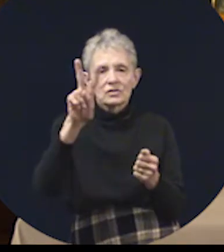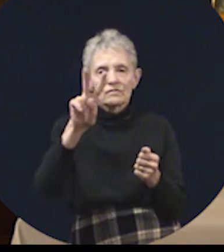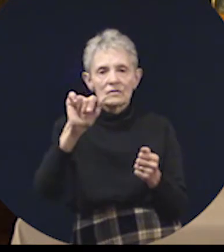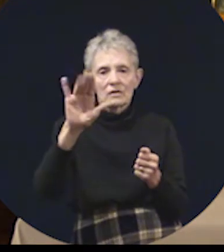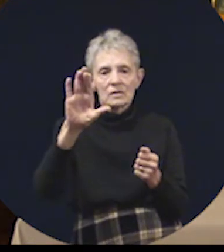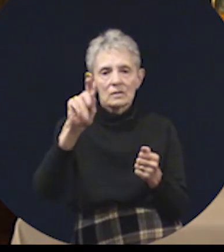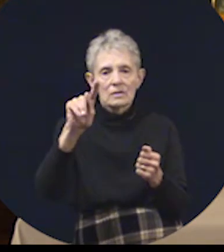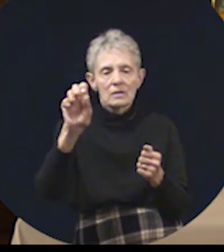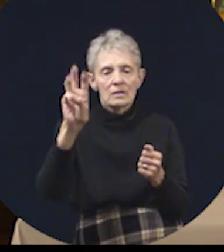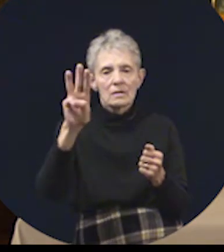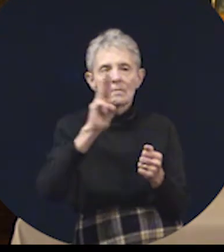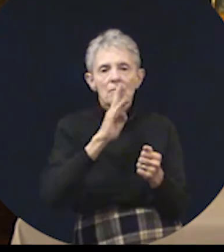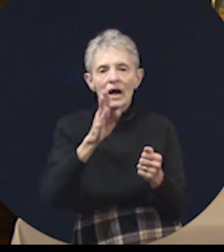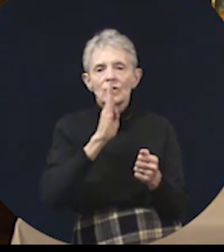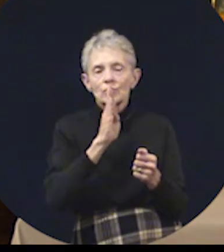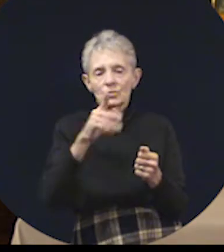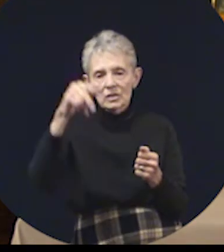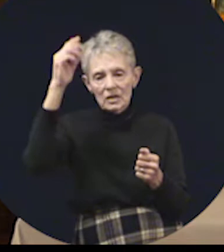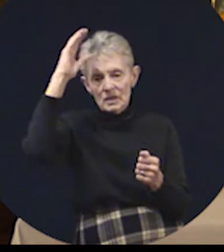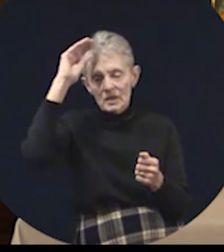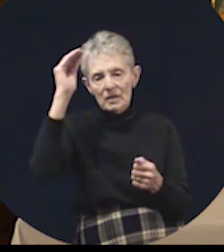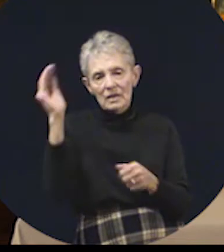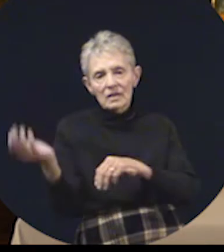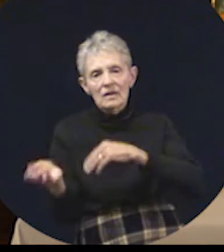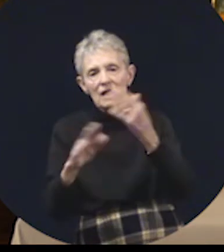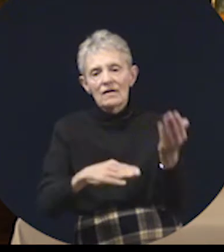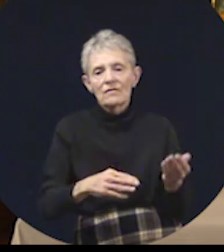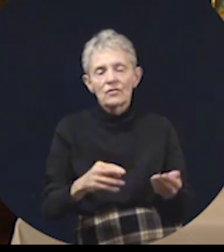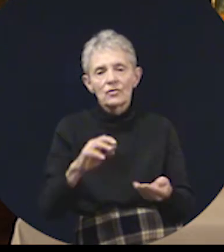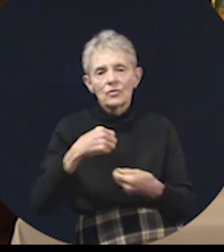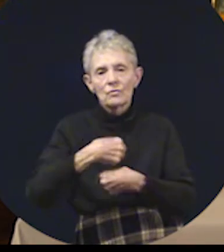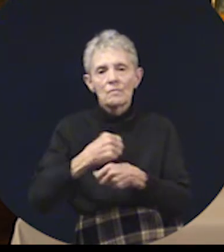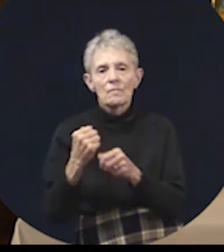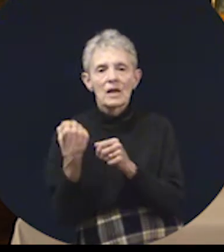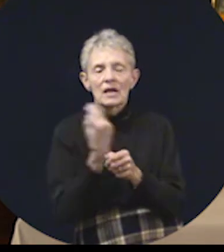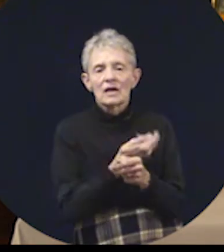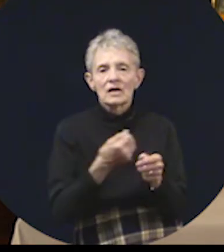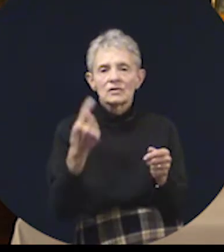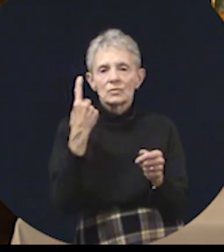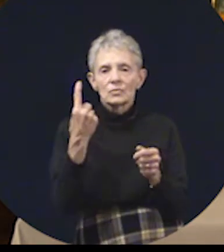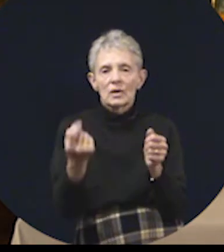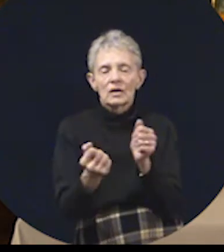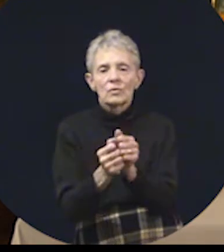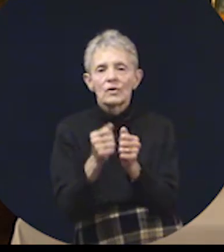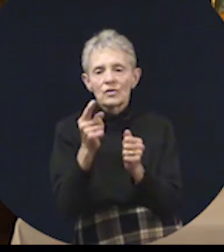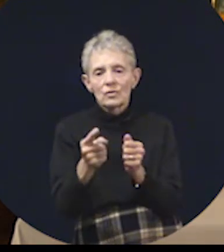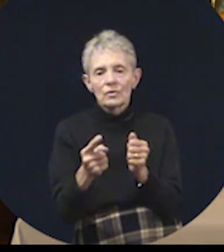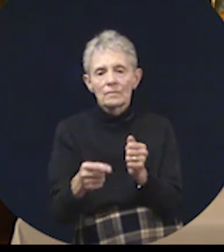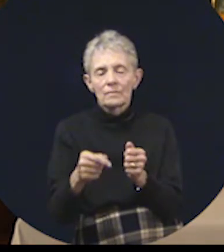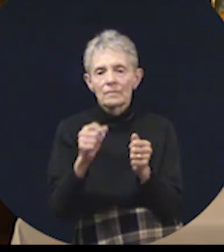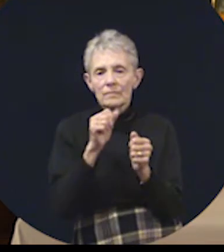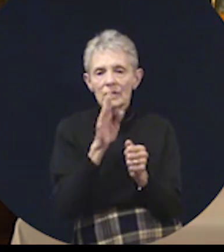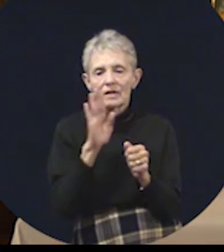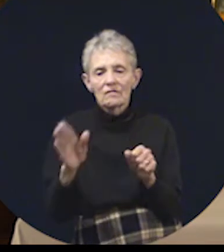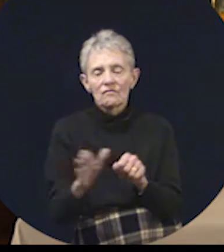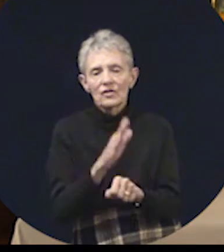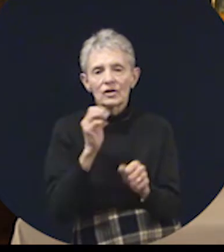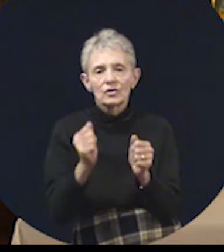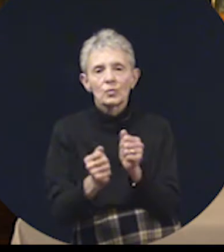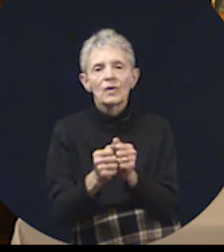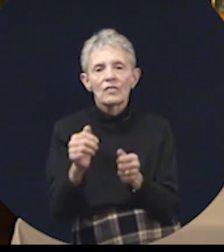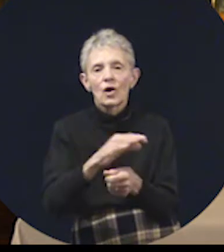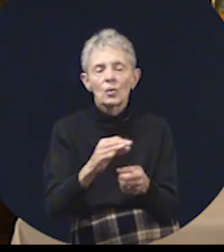will to reconcile us to yourself, grant that we who are nourished by the body and the blood of your Son, and filled with his